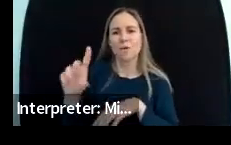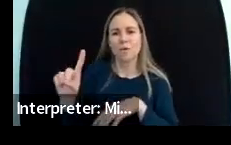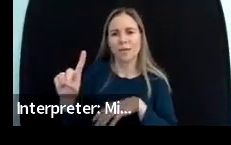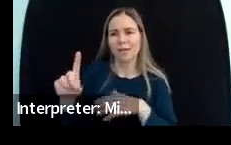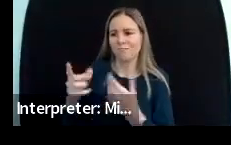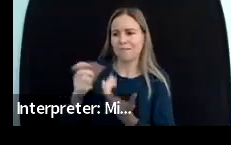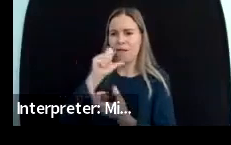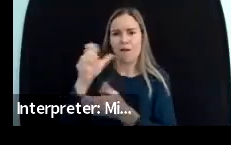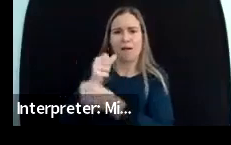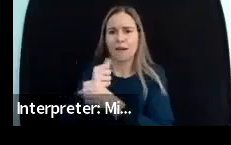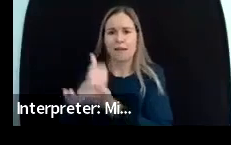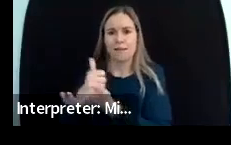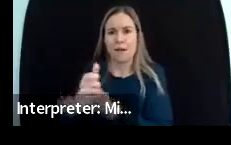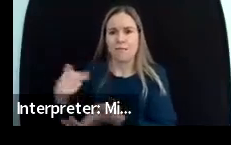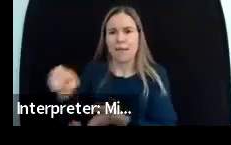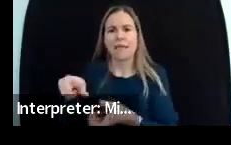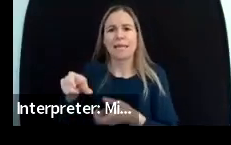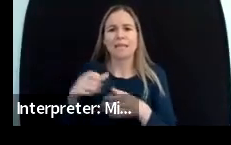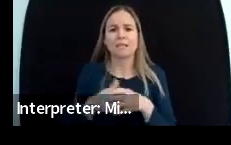he needs.